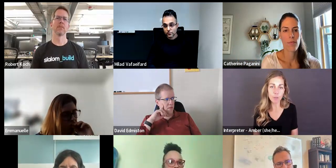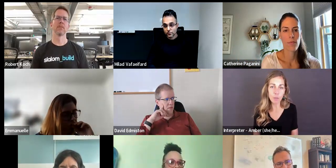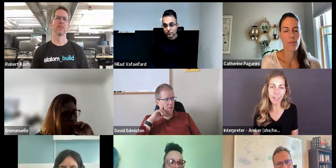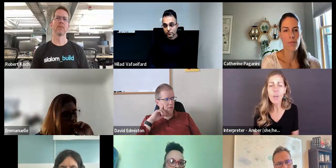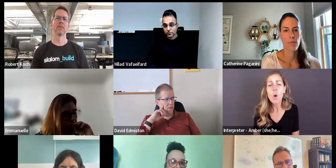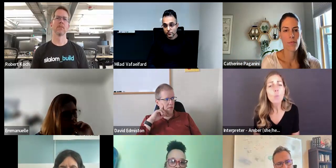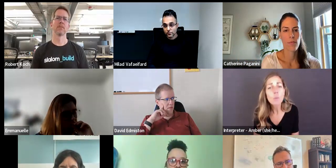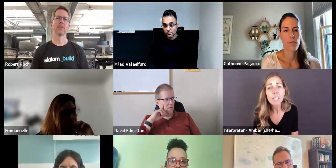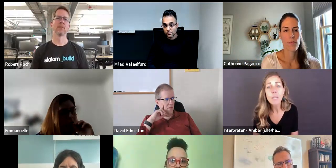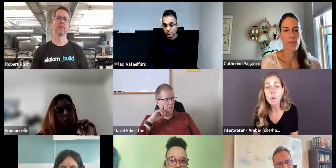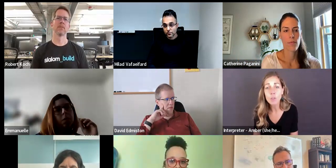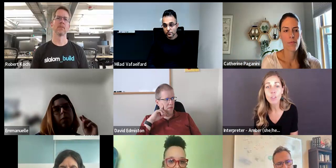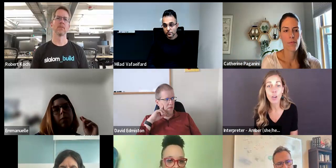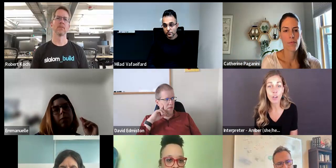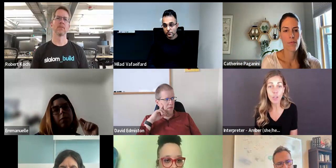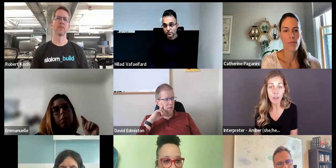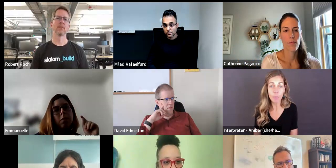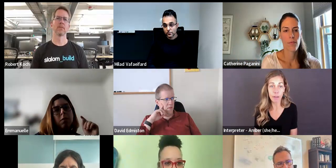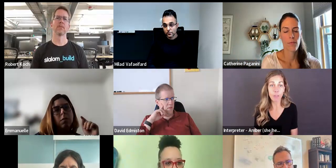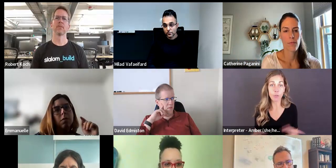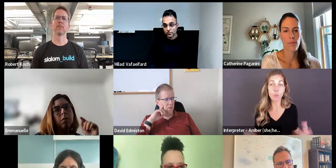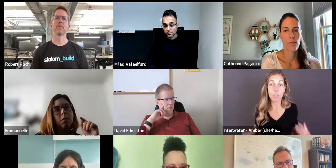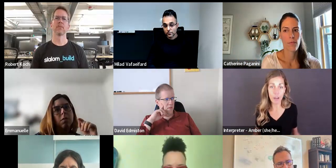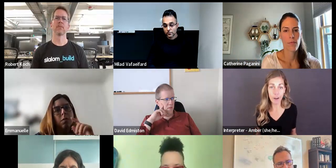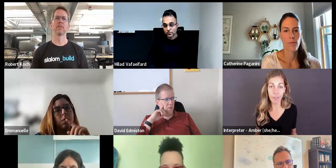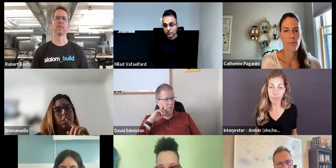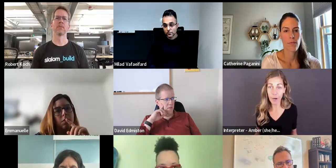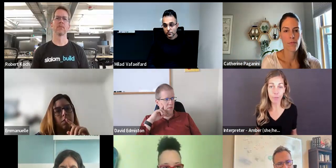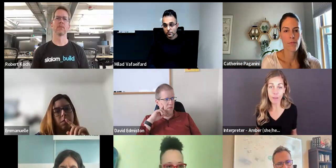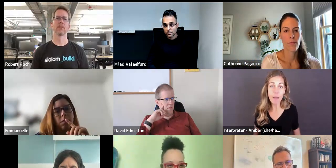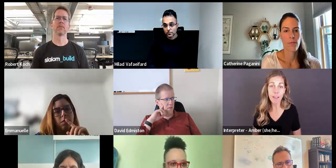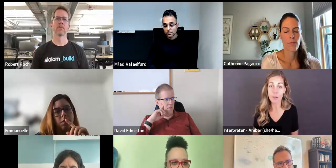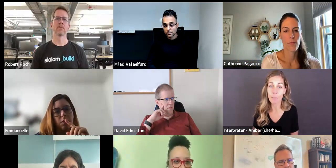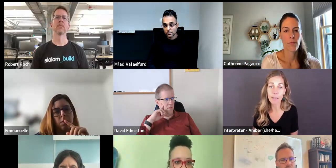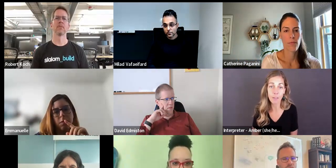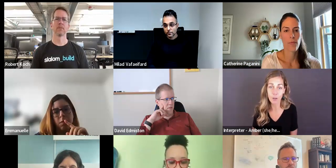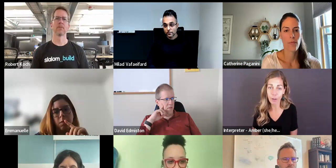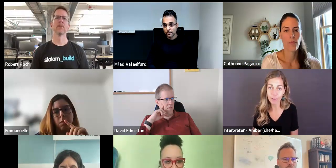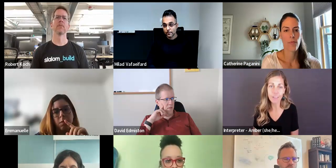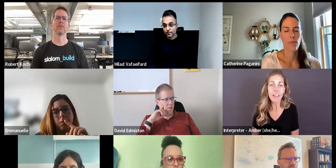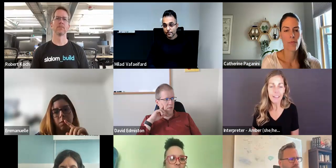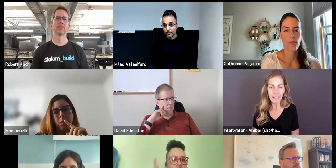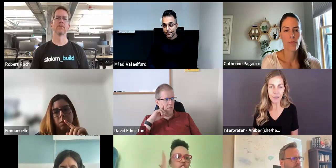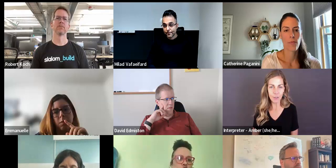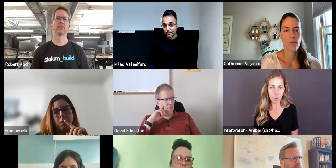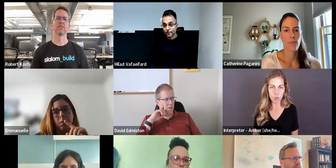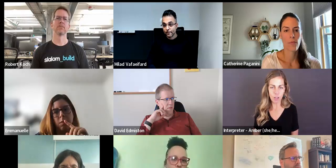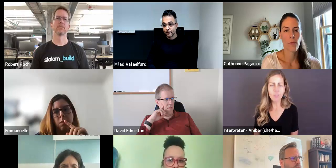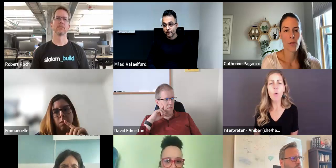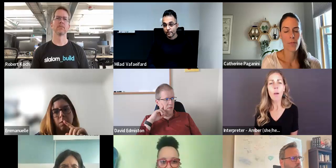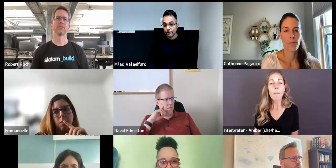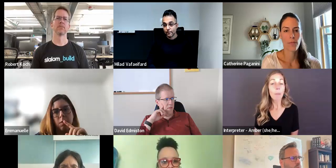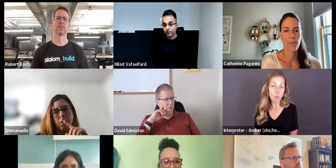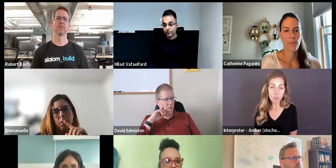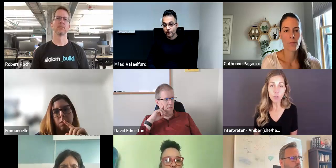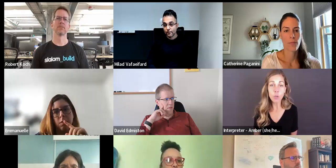about contributing? We really want to encourage everybody to share their feedback, their opinion, their thoughts in Google Docs.